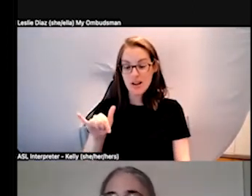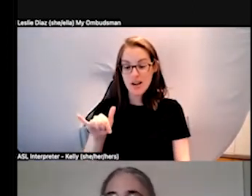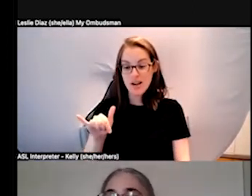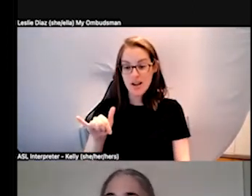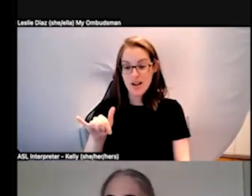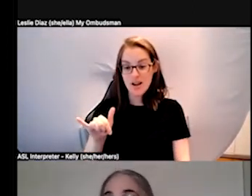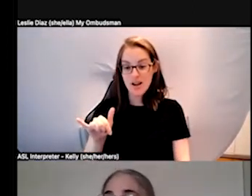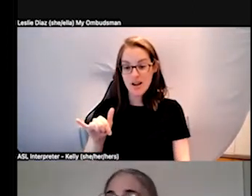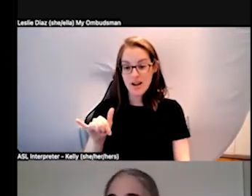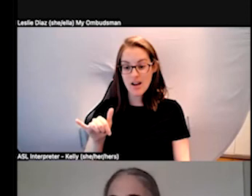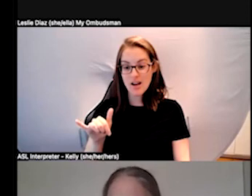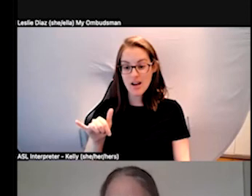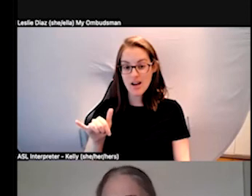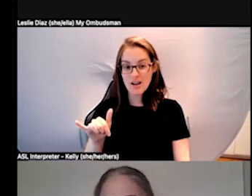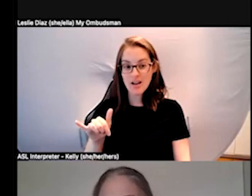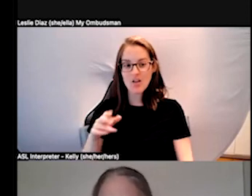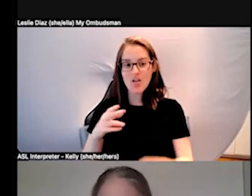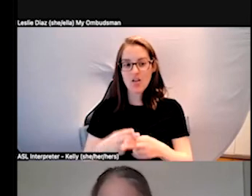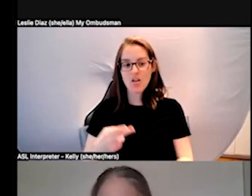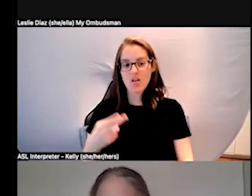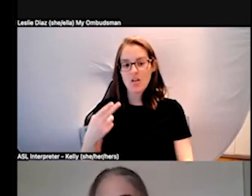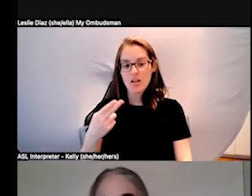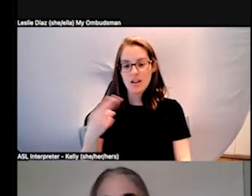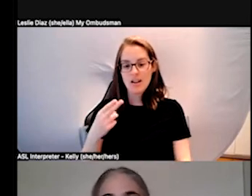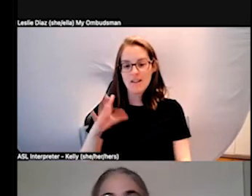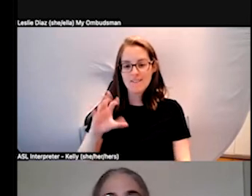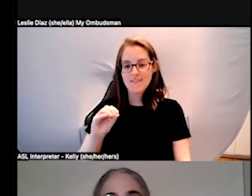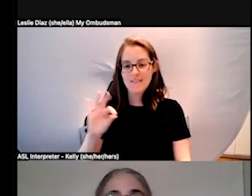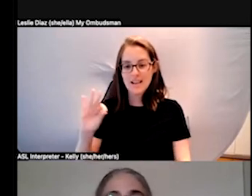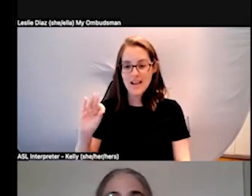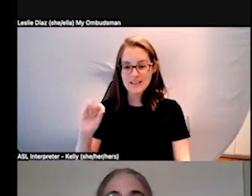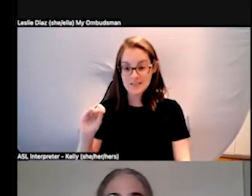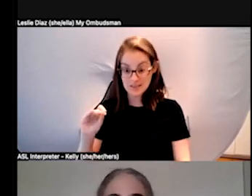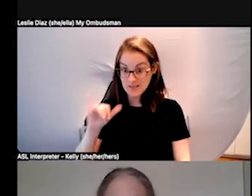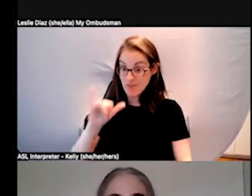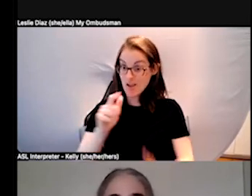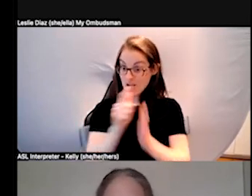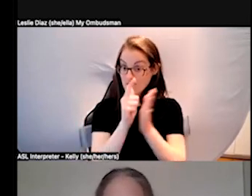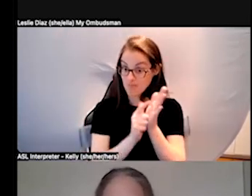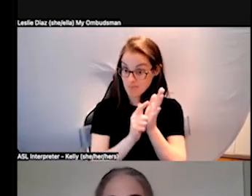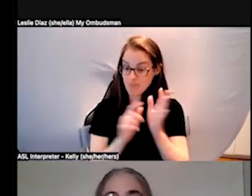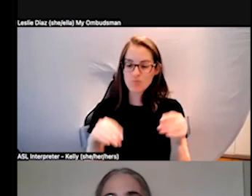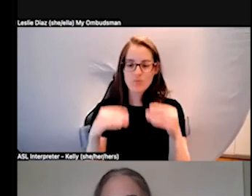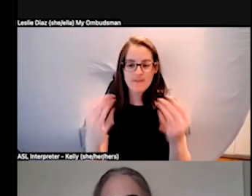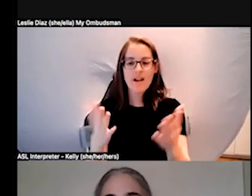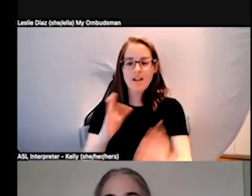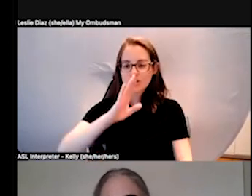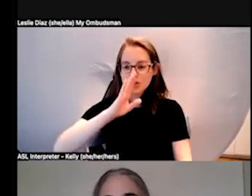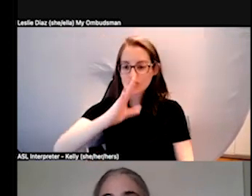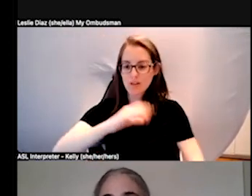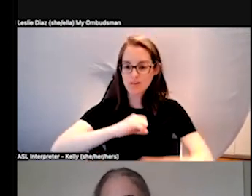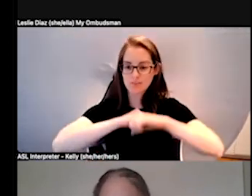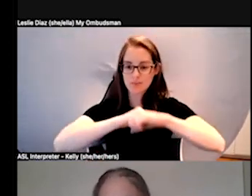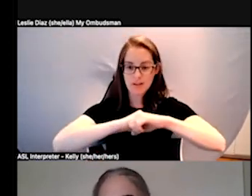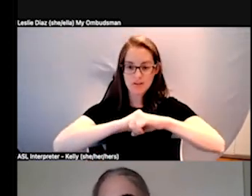H5090 was the name of the bill. And it provides direct protection for accessing